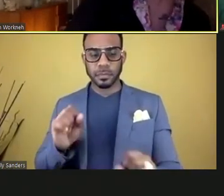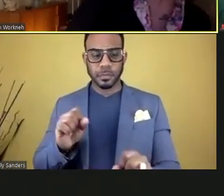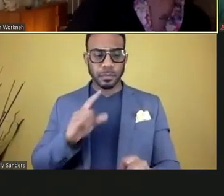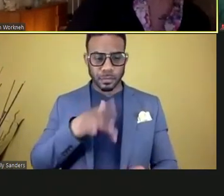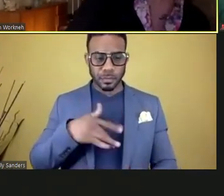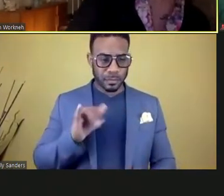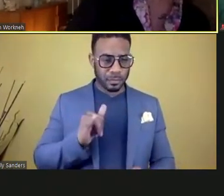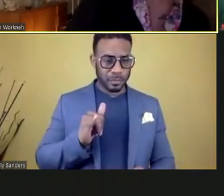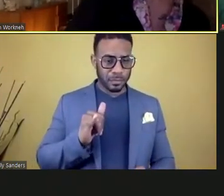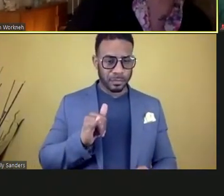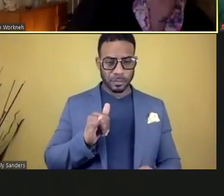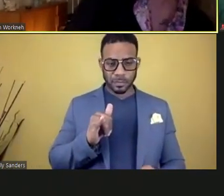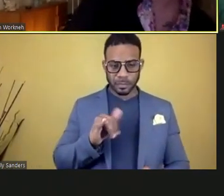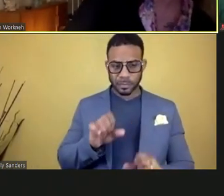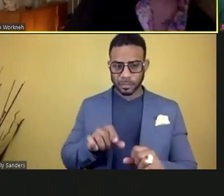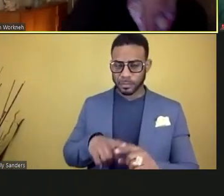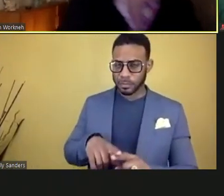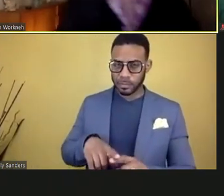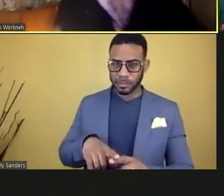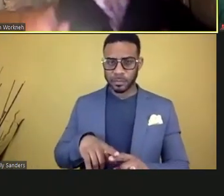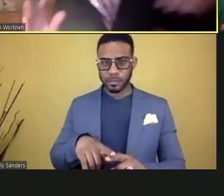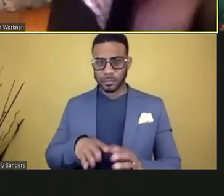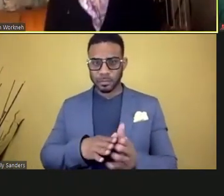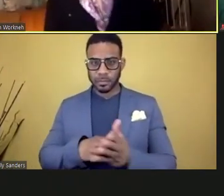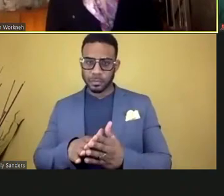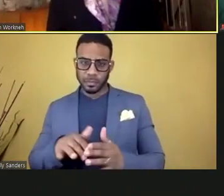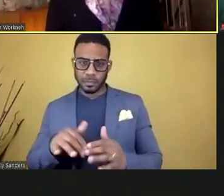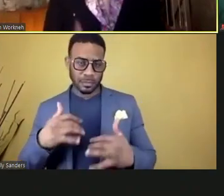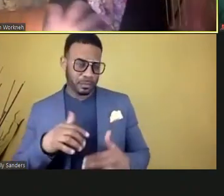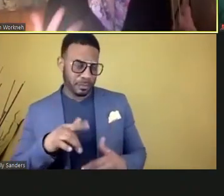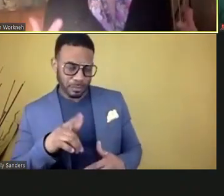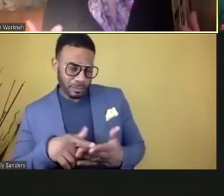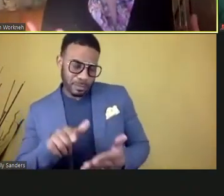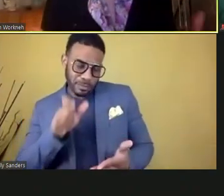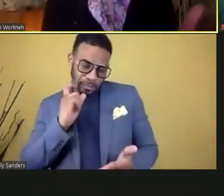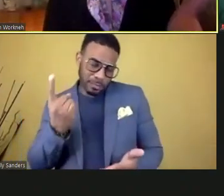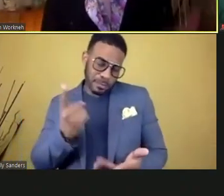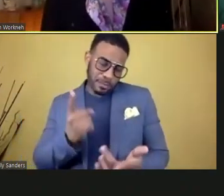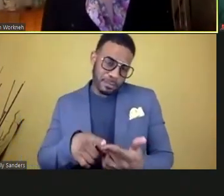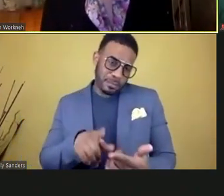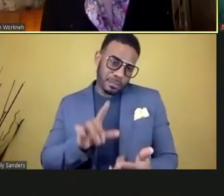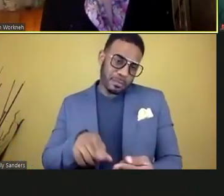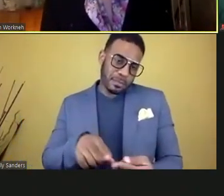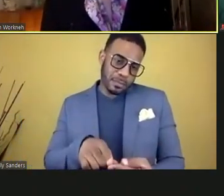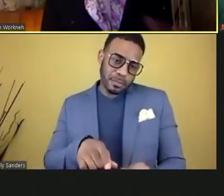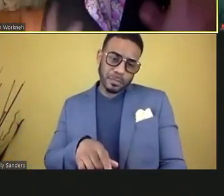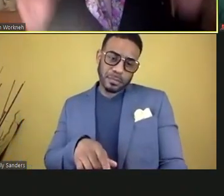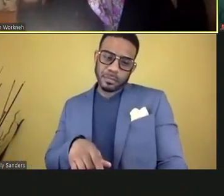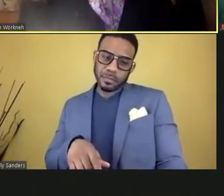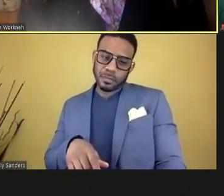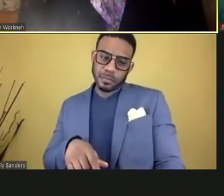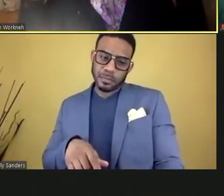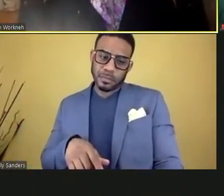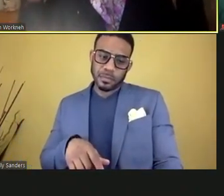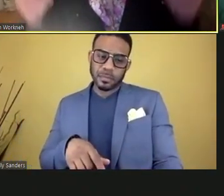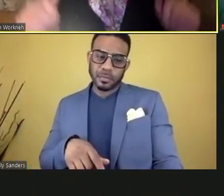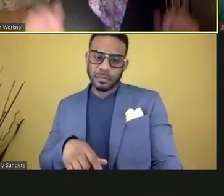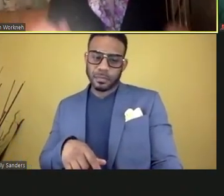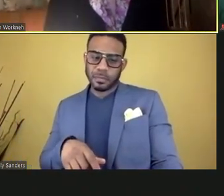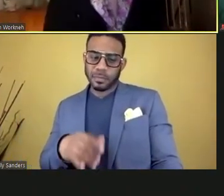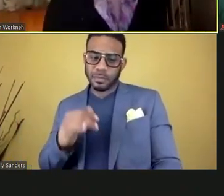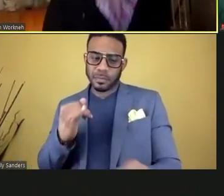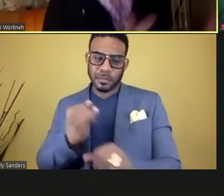like there's potential, or when you're scared of potential, but sometimes you just need somebody to, this is when the